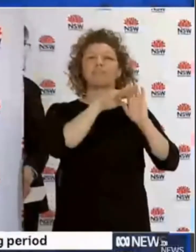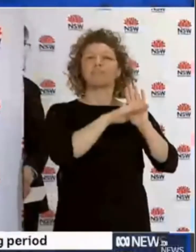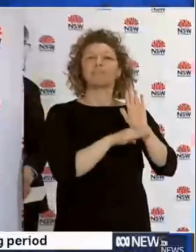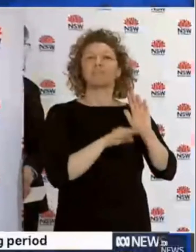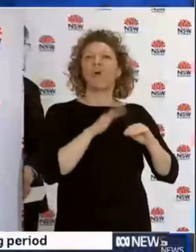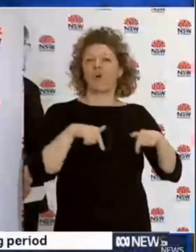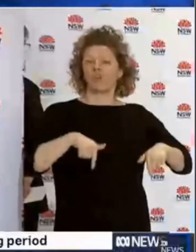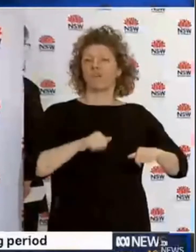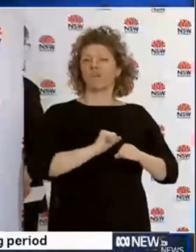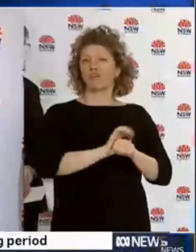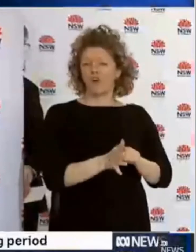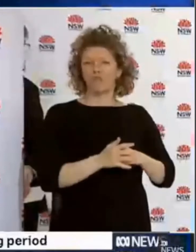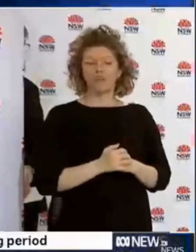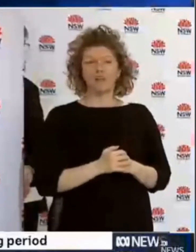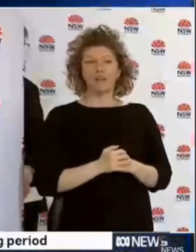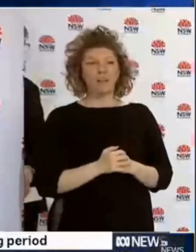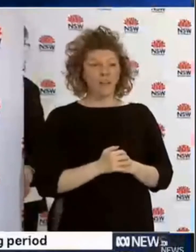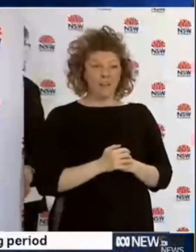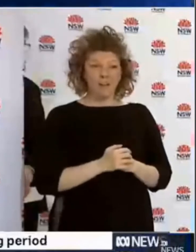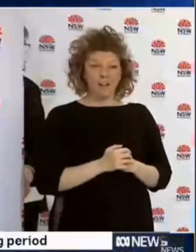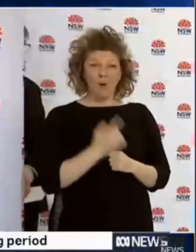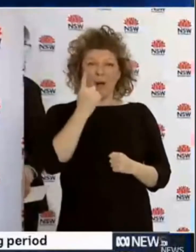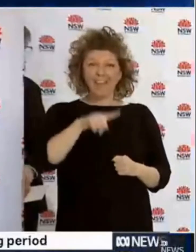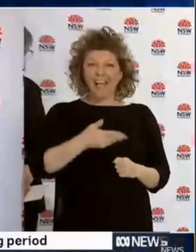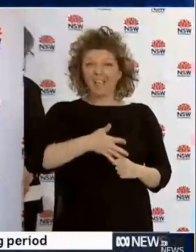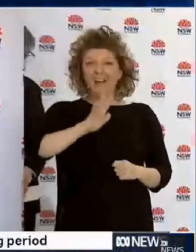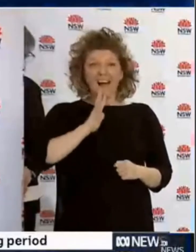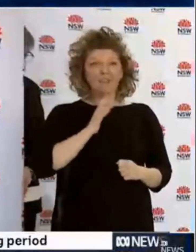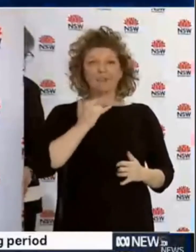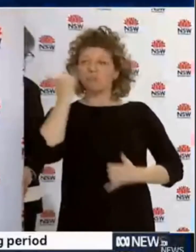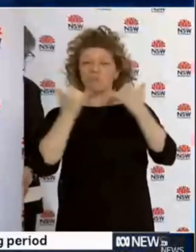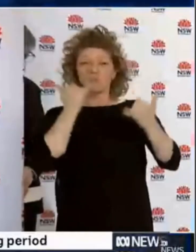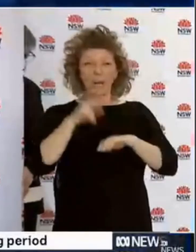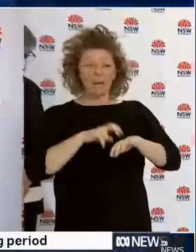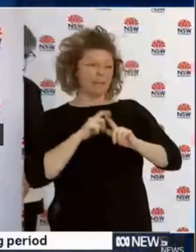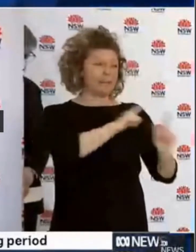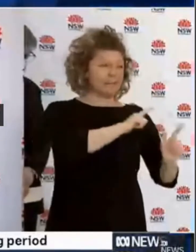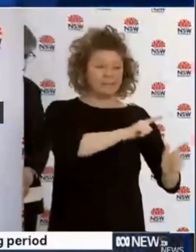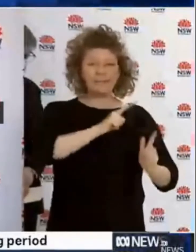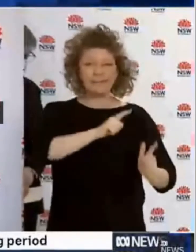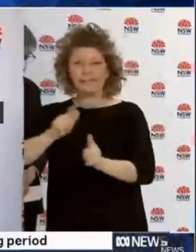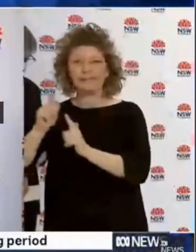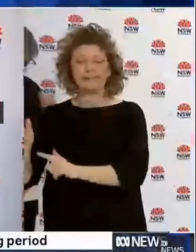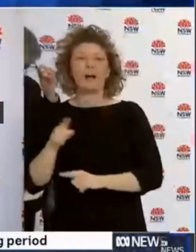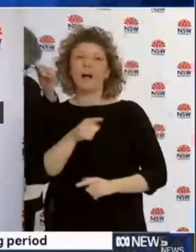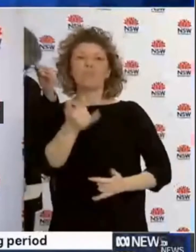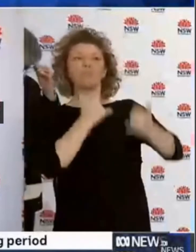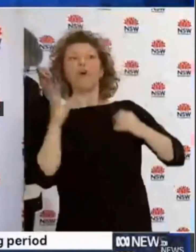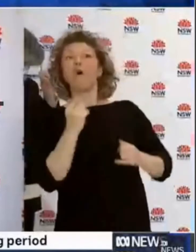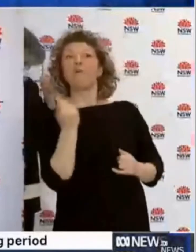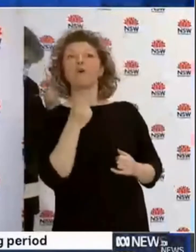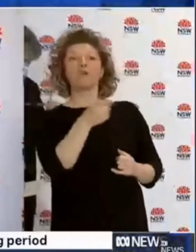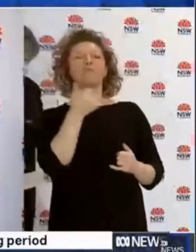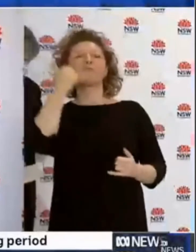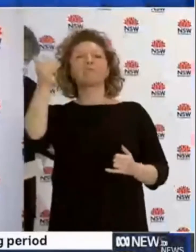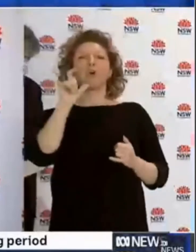have responded to almost 1,500 COVID-related jobs. 885 of those were Crime Stoppers calls.